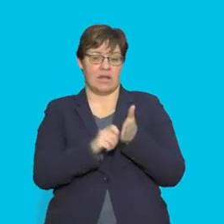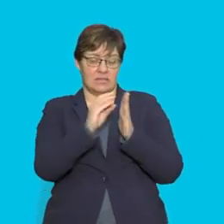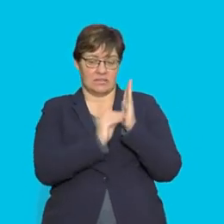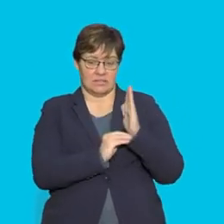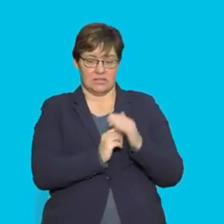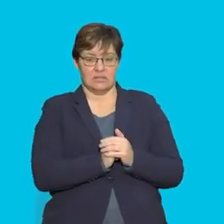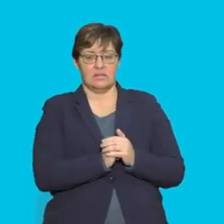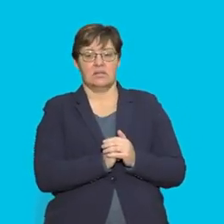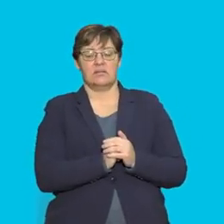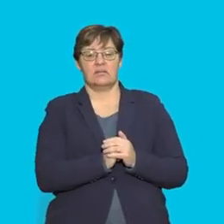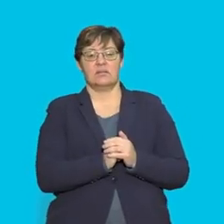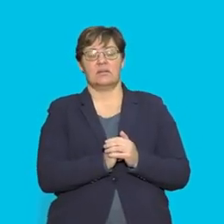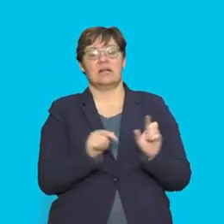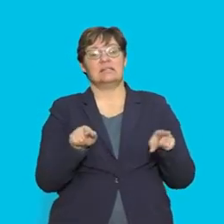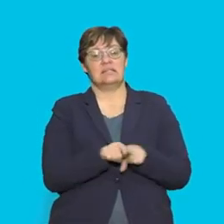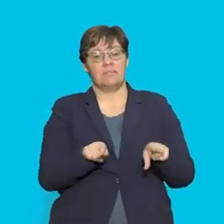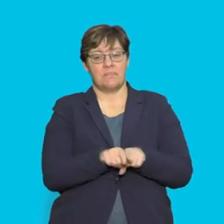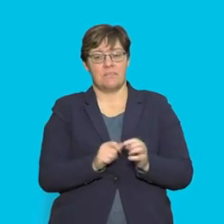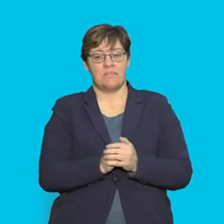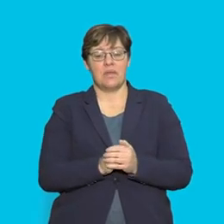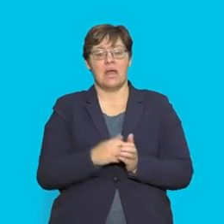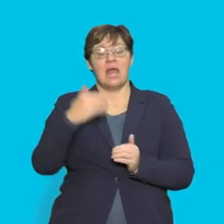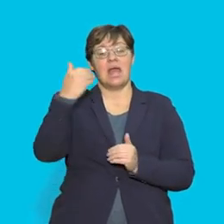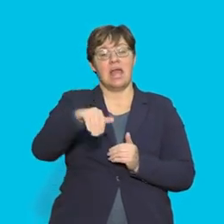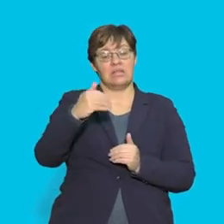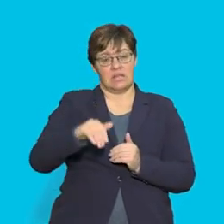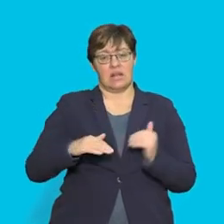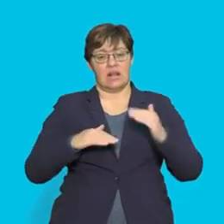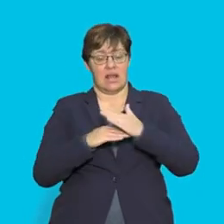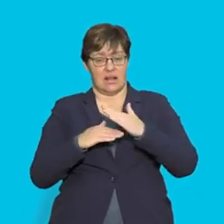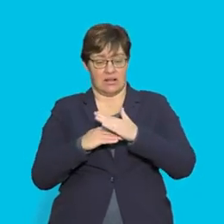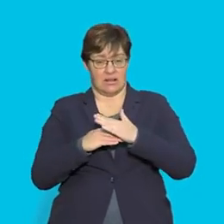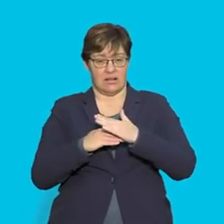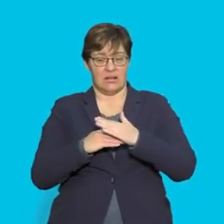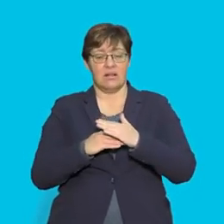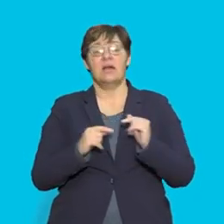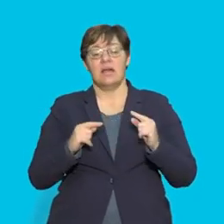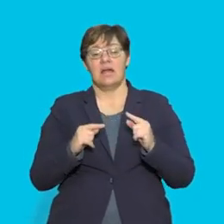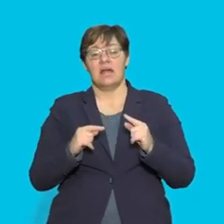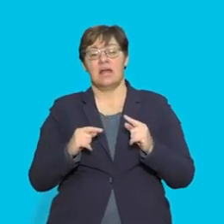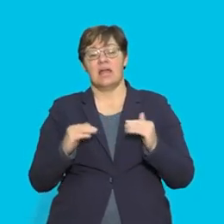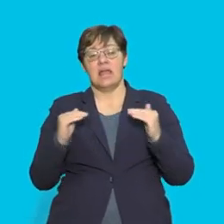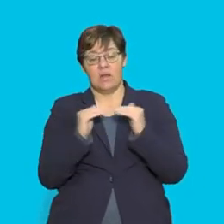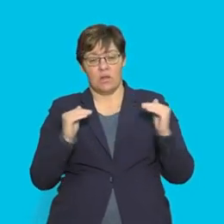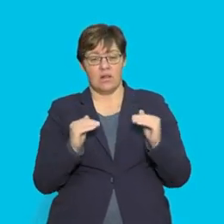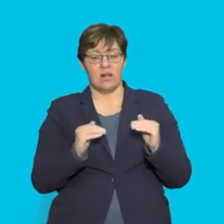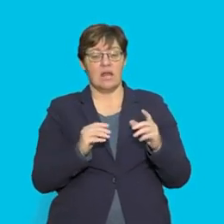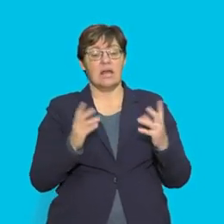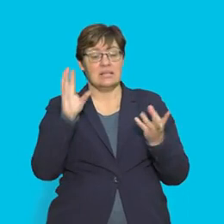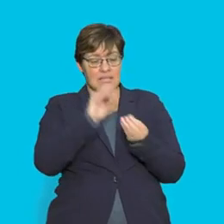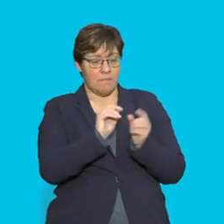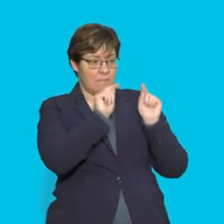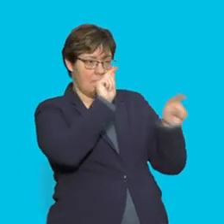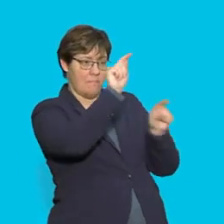then write that down. Also, we have what we call the exterior angle is equal to